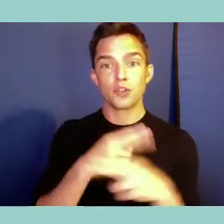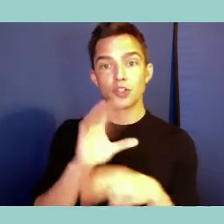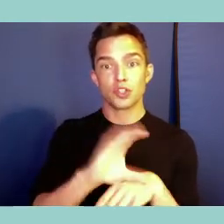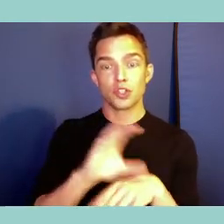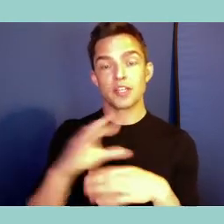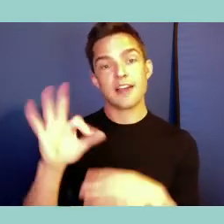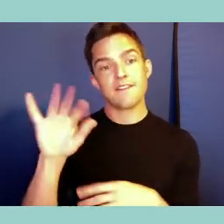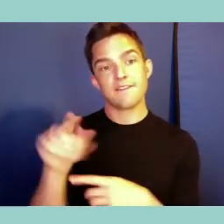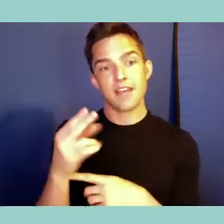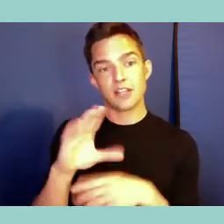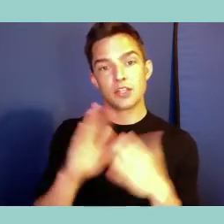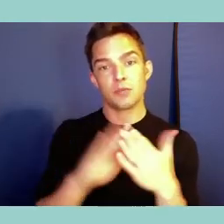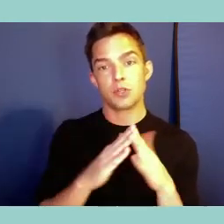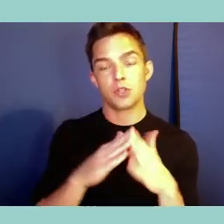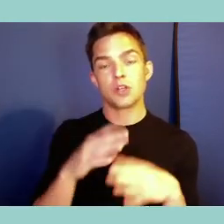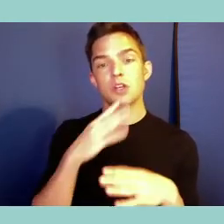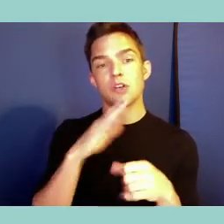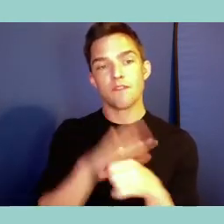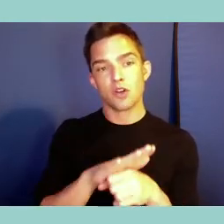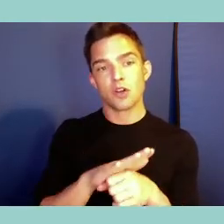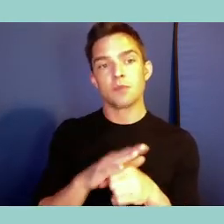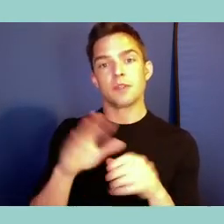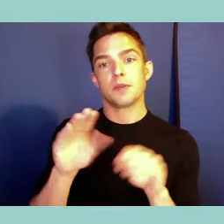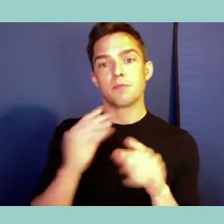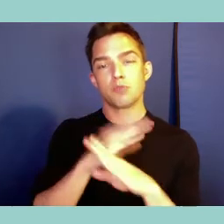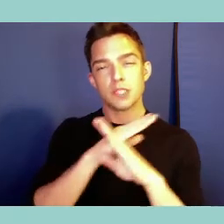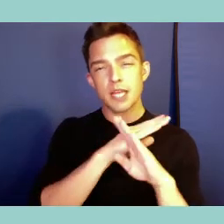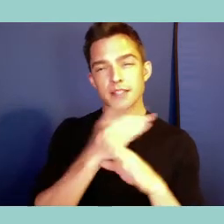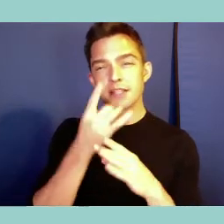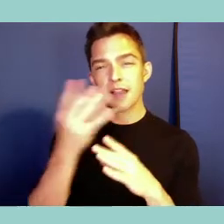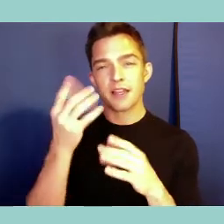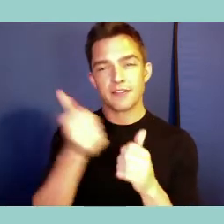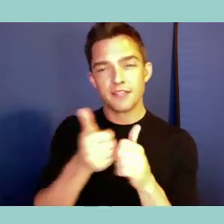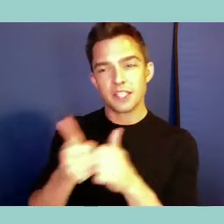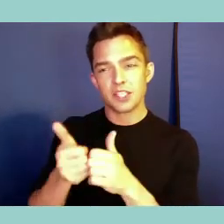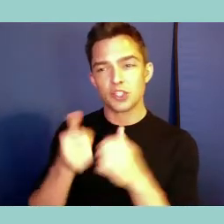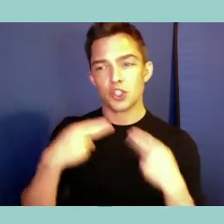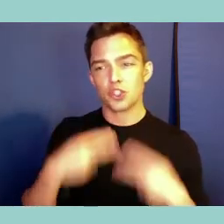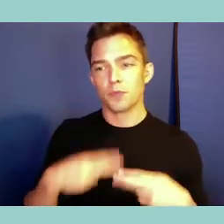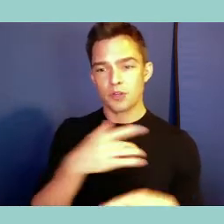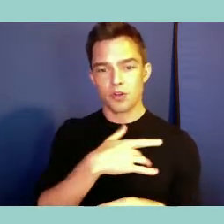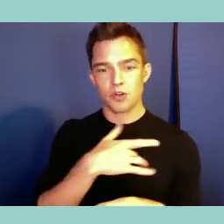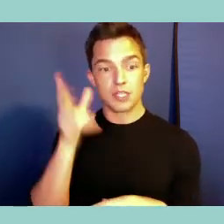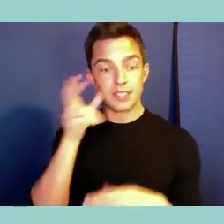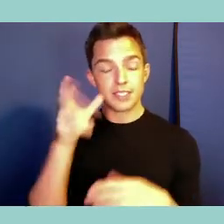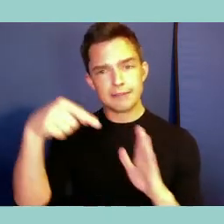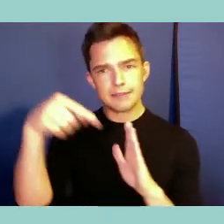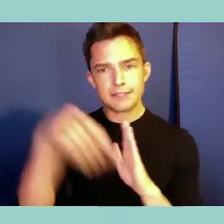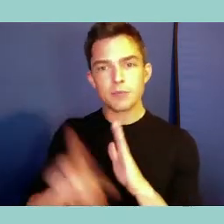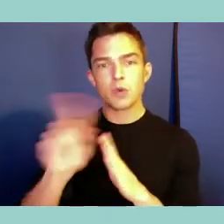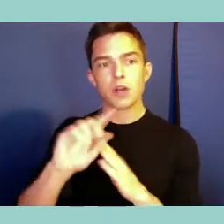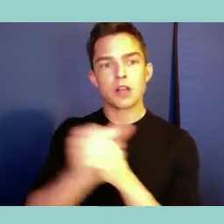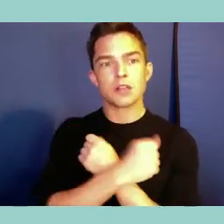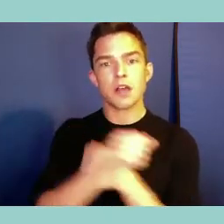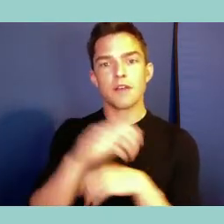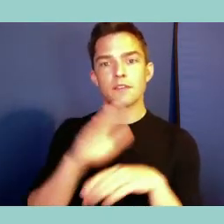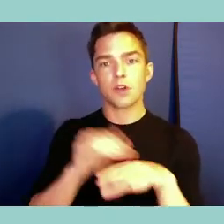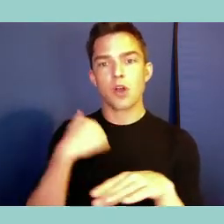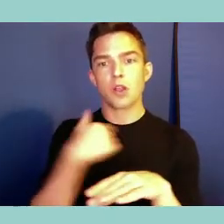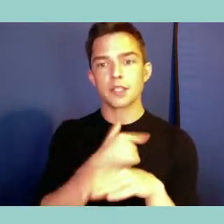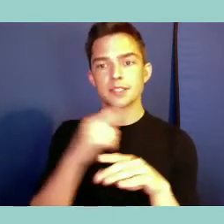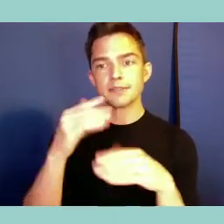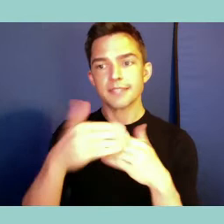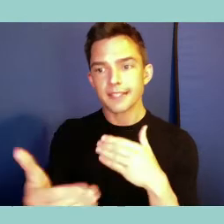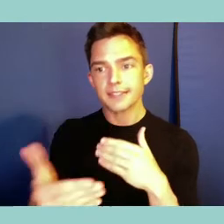faith community that welcomes, affirms, and protects the light in each and every human heart, that listens deeply to where love is calling